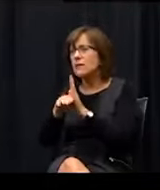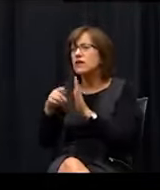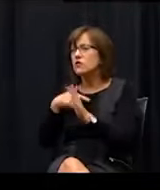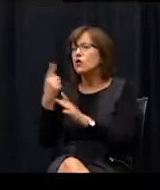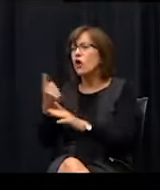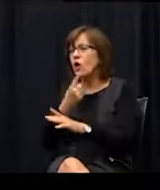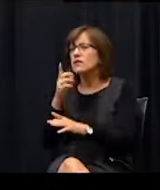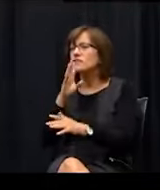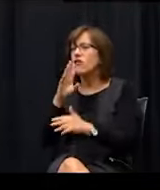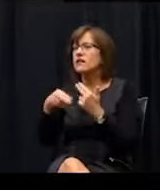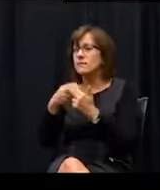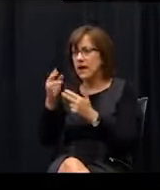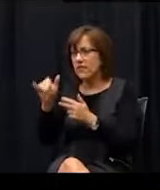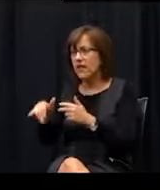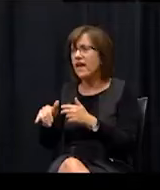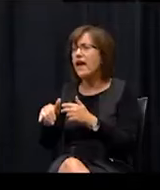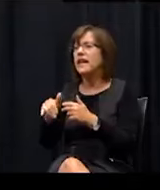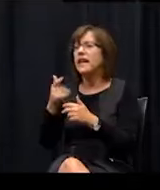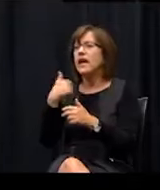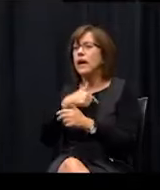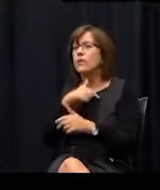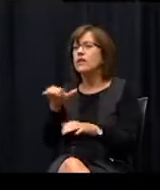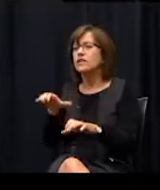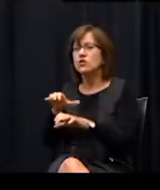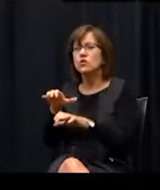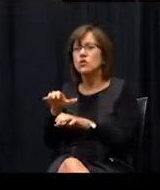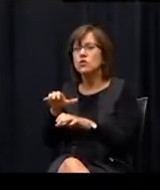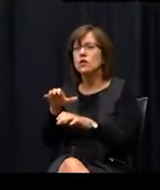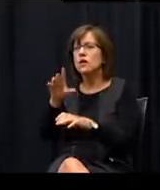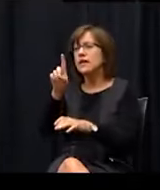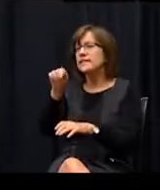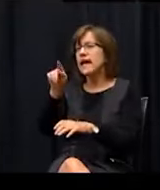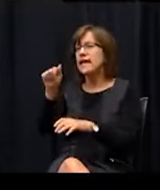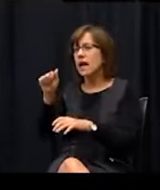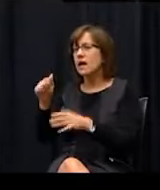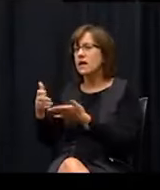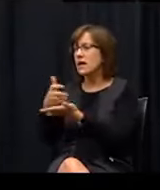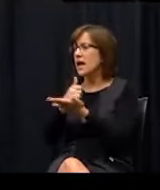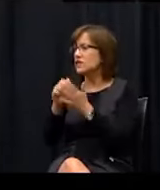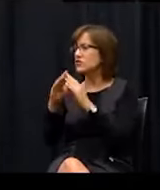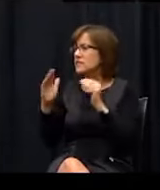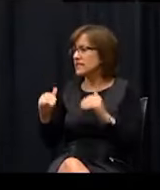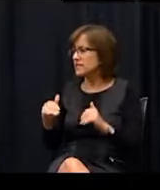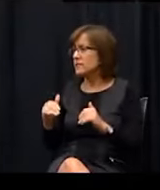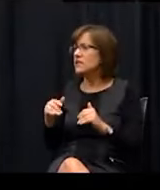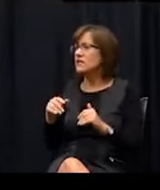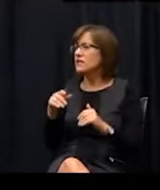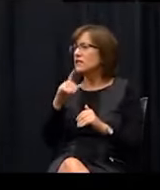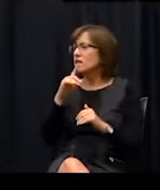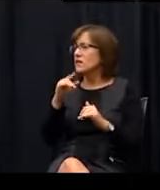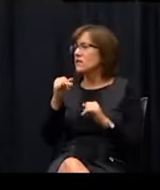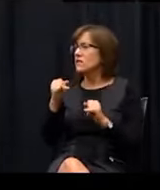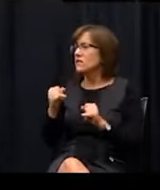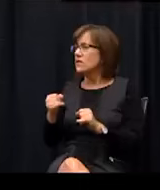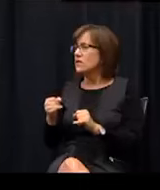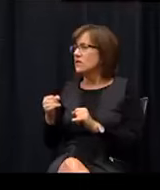constantly talking about it, and we do a data collection system. So in individual, I usually pull